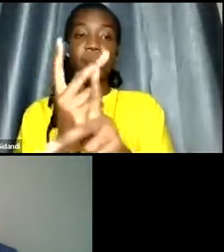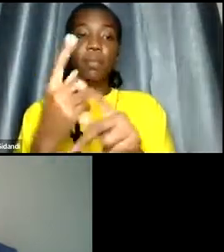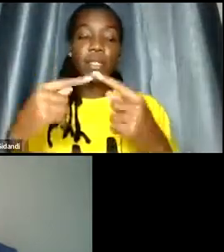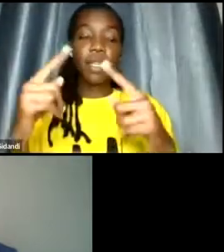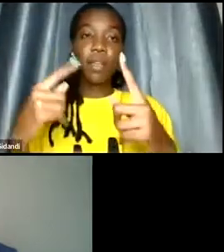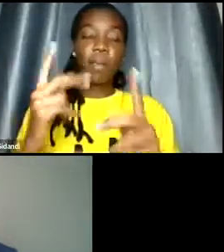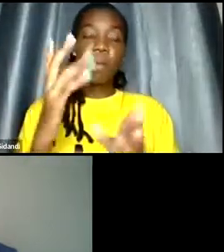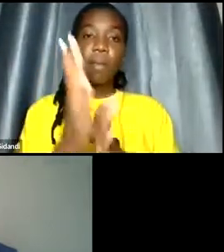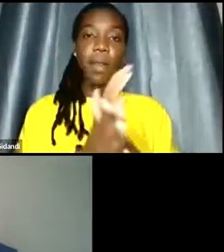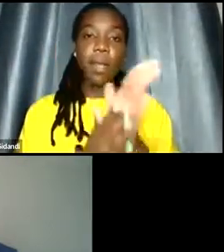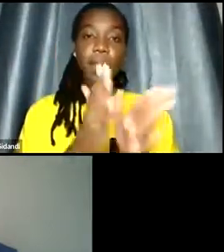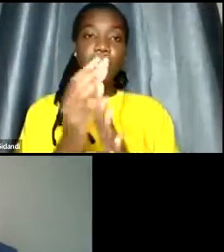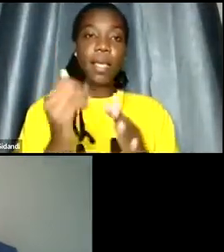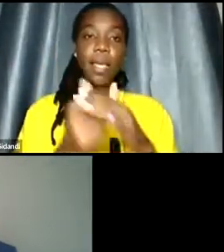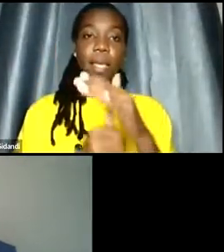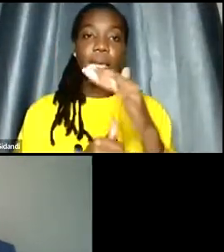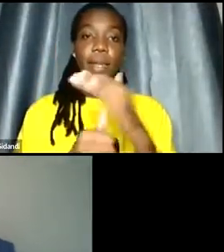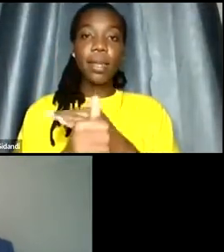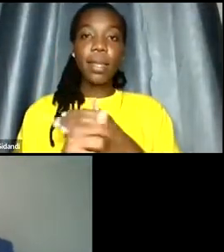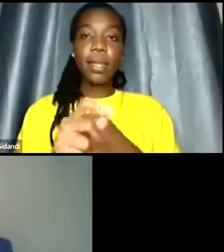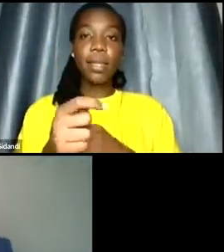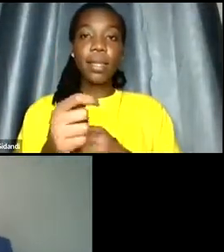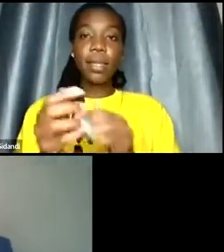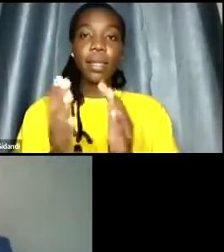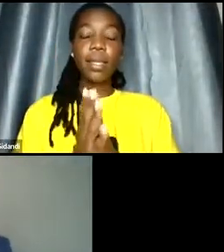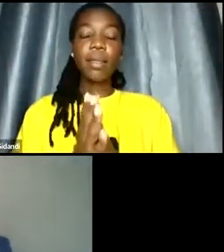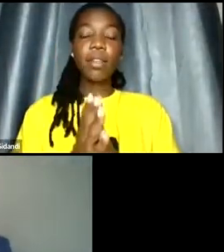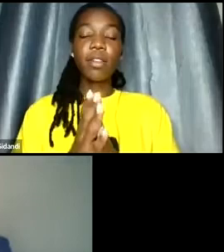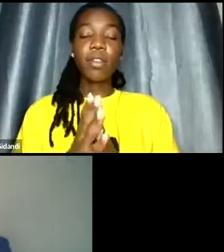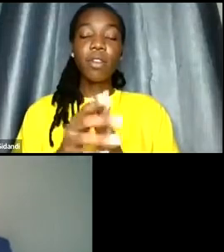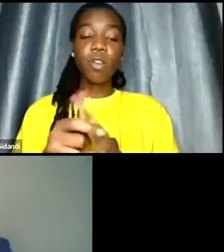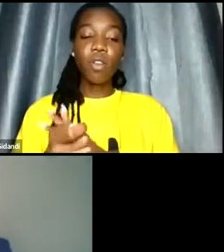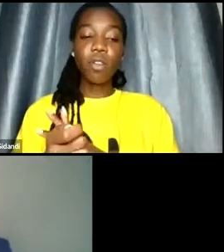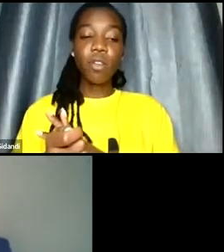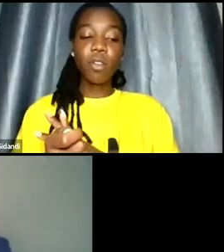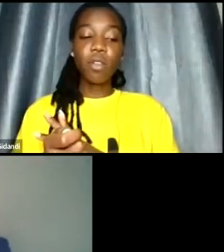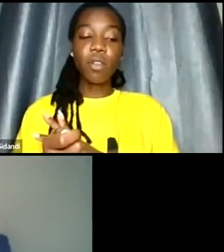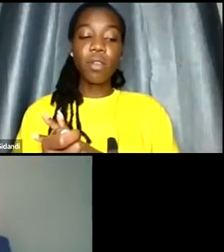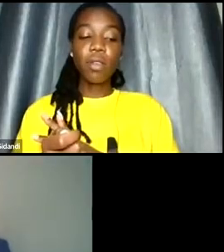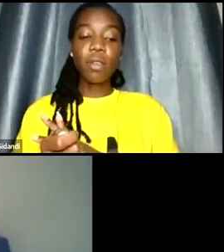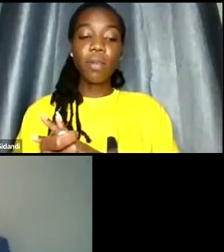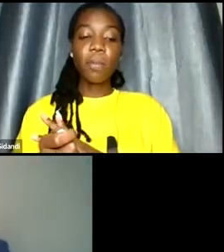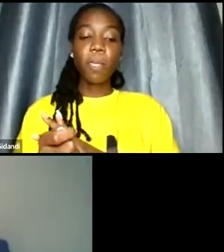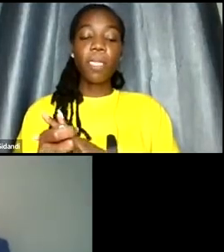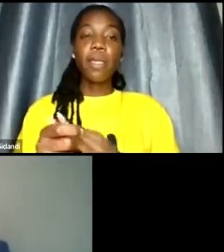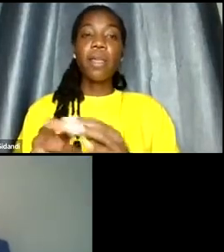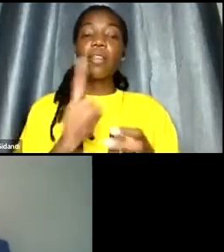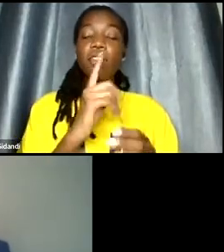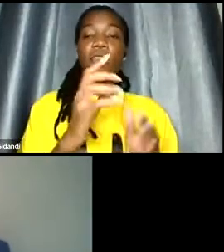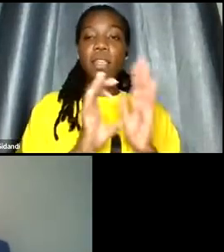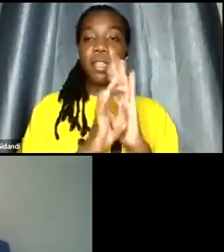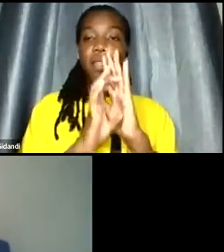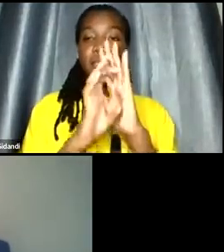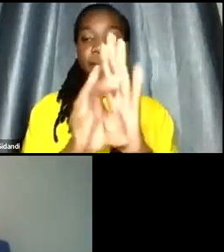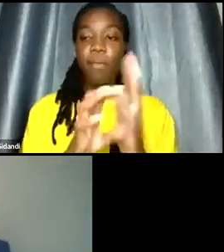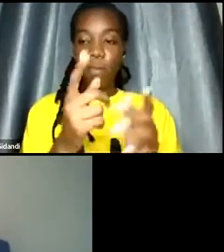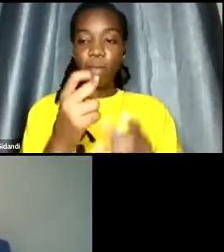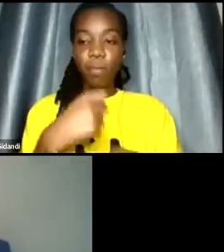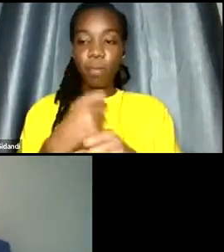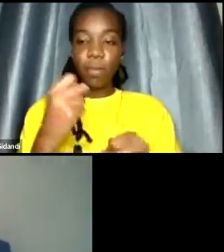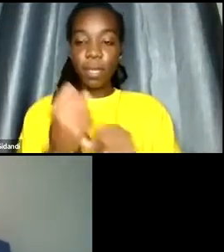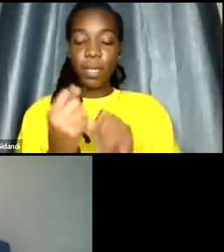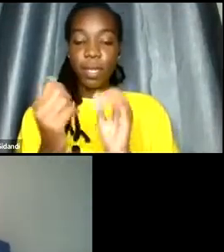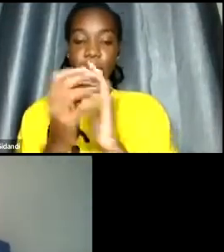under key and lock. Say, for example, we calibrate a certain particular talent and